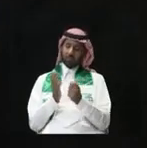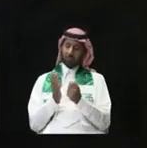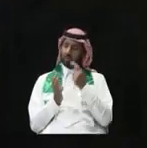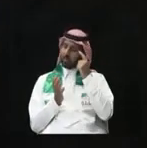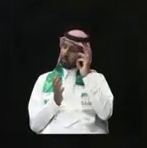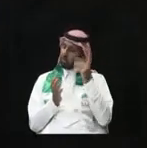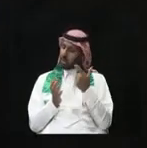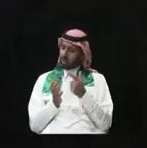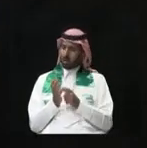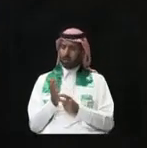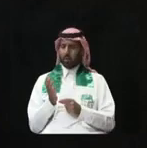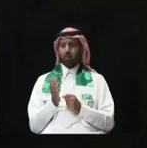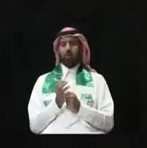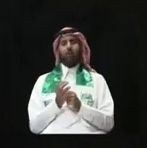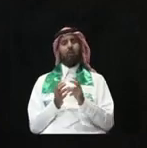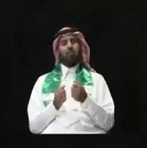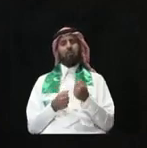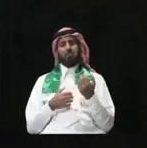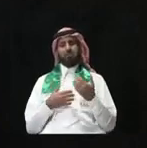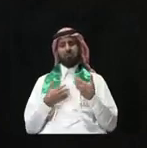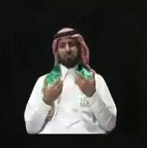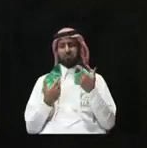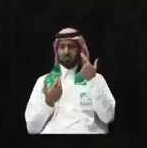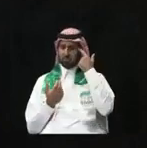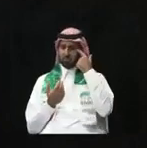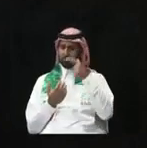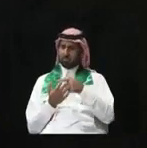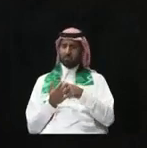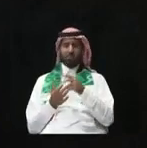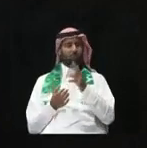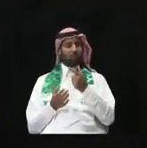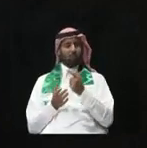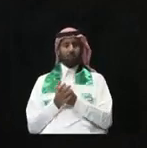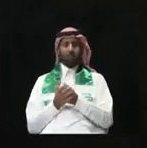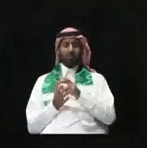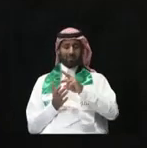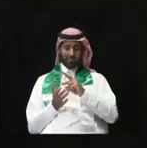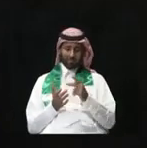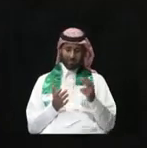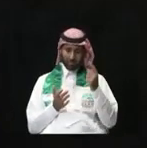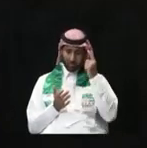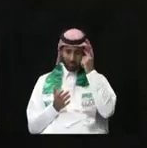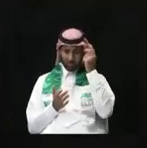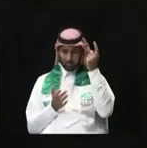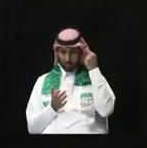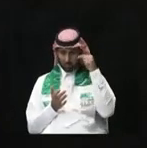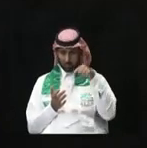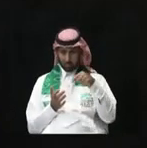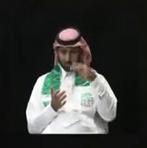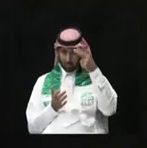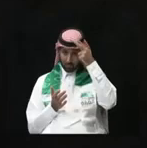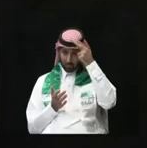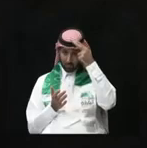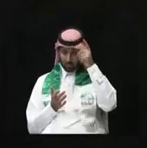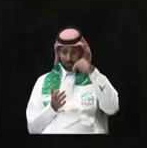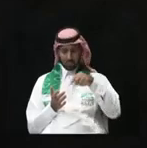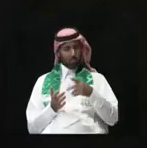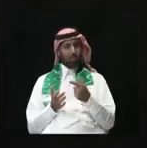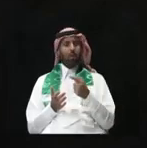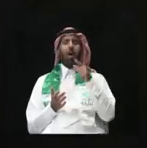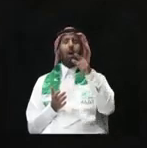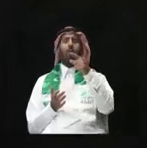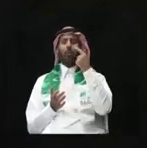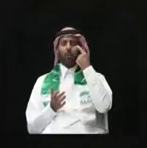the chart about the event and the impact it has had on your country or on you, your